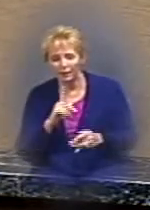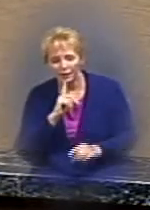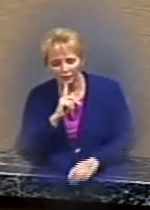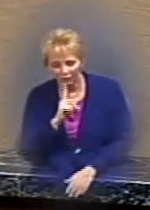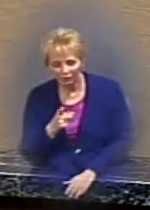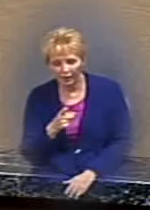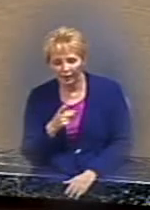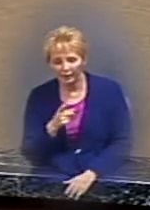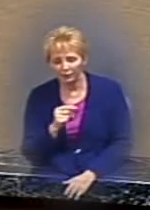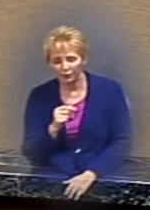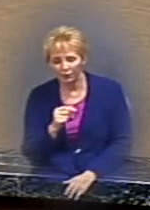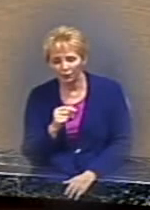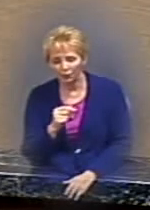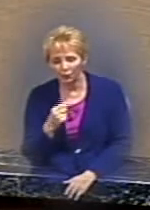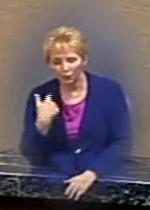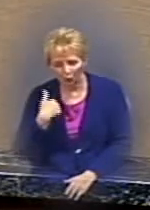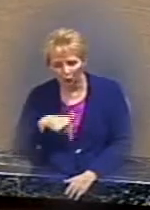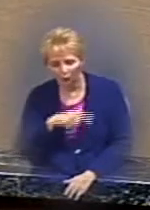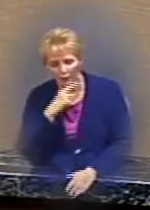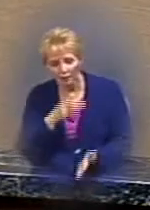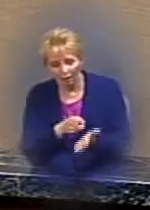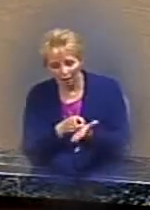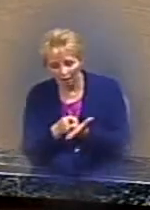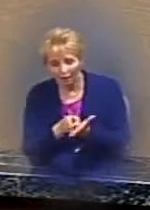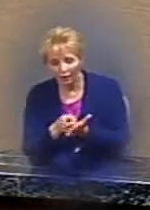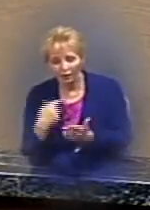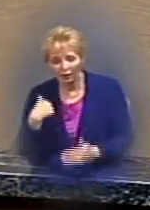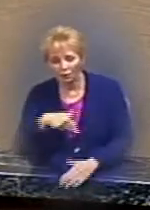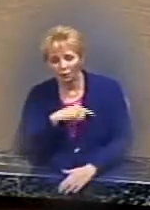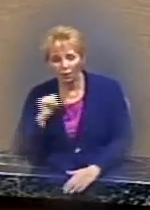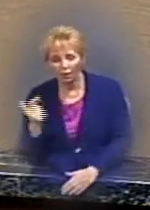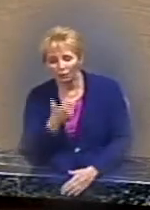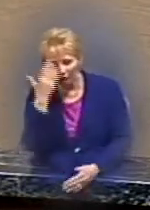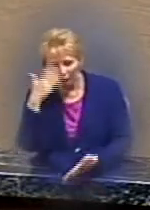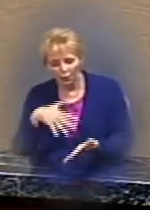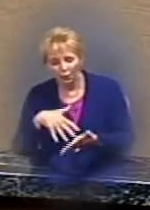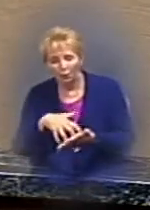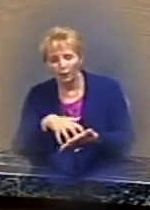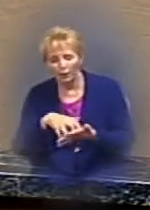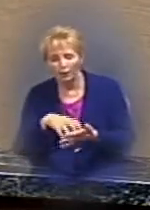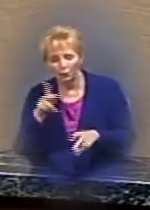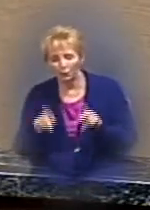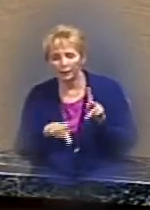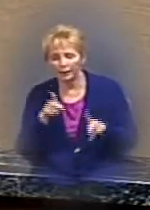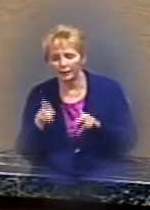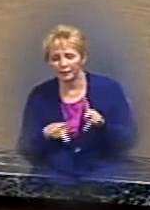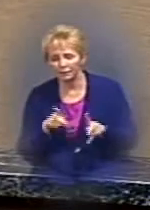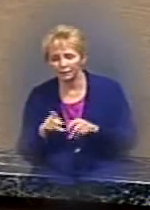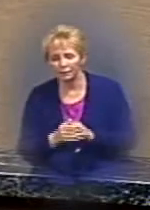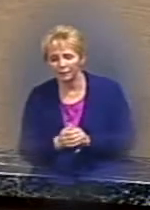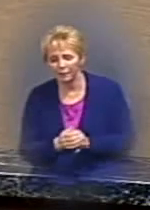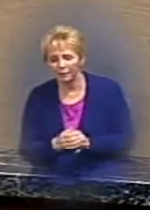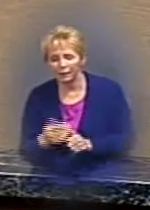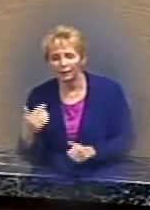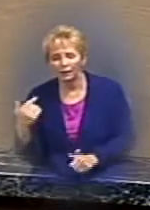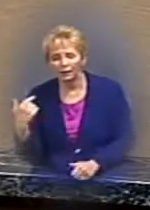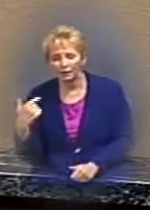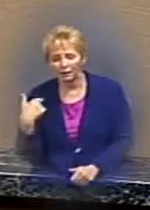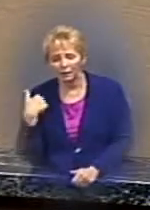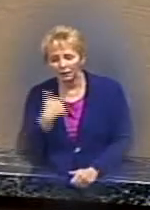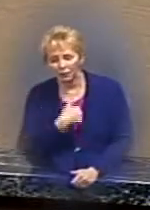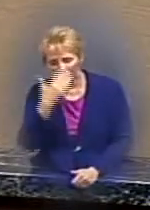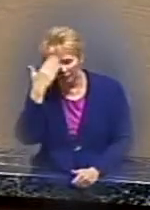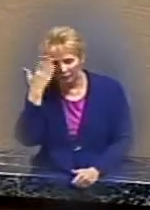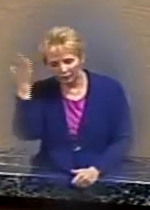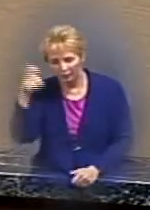fact, when we are honest with ourselves, we all know we are weak and fallible human beings. We know we need